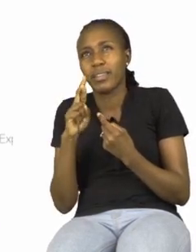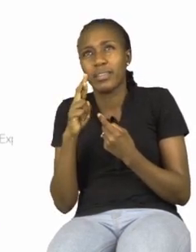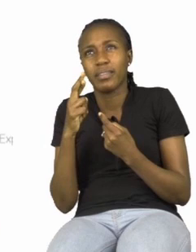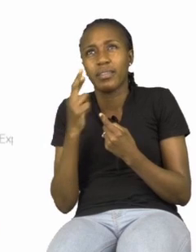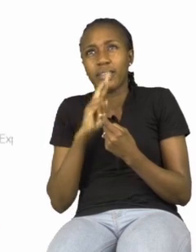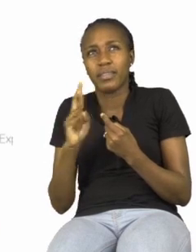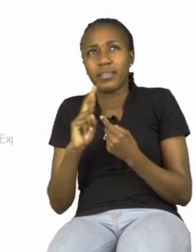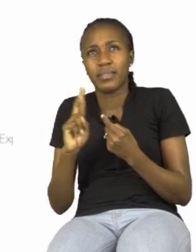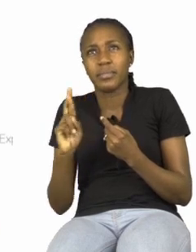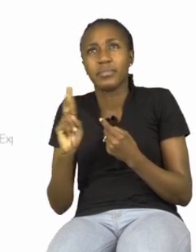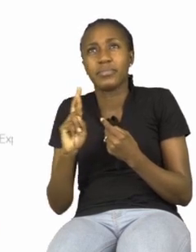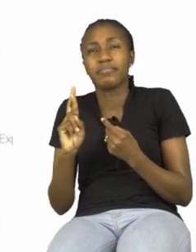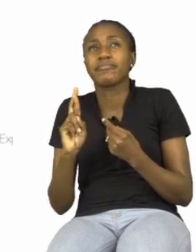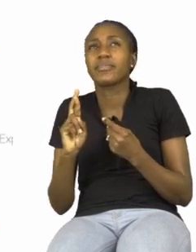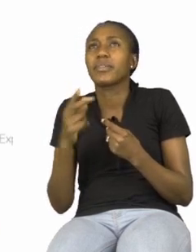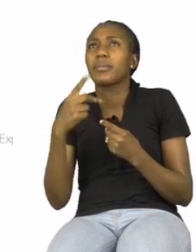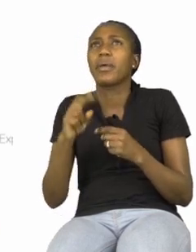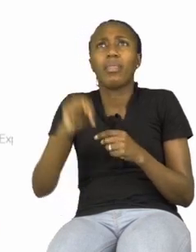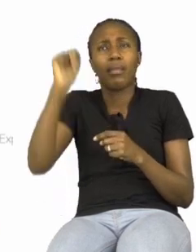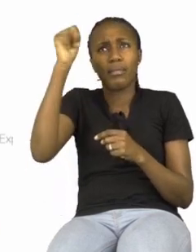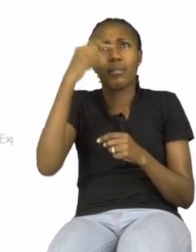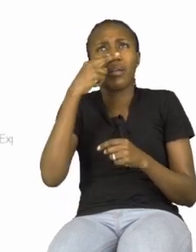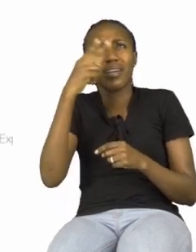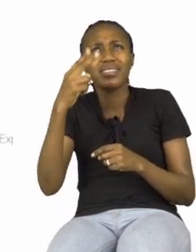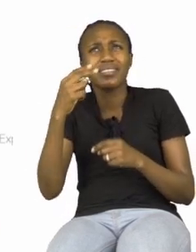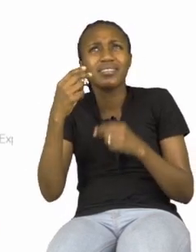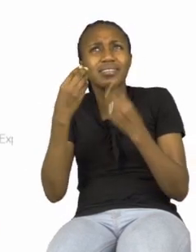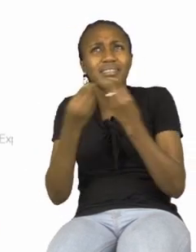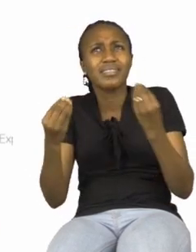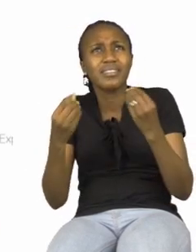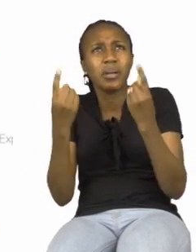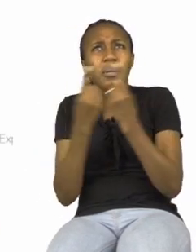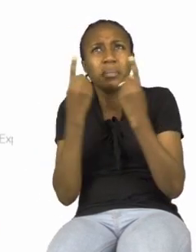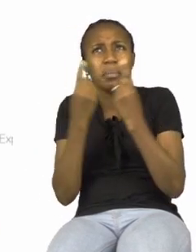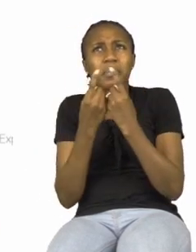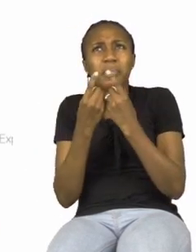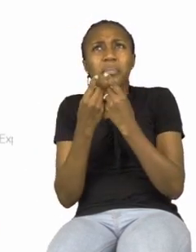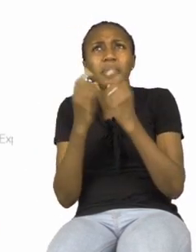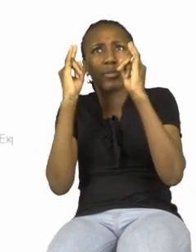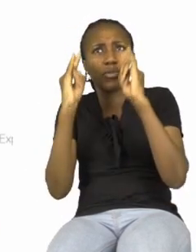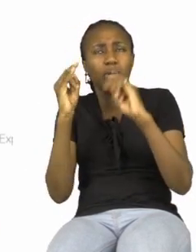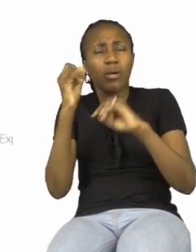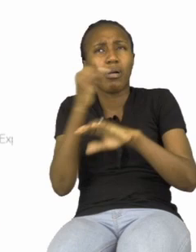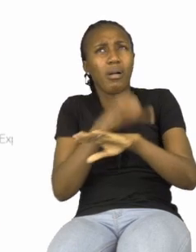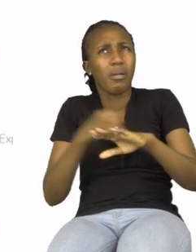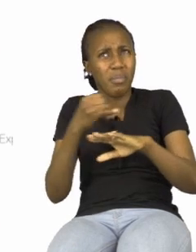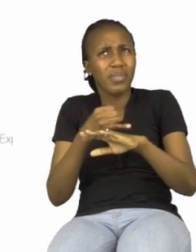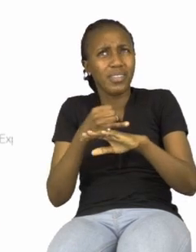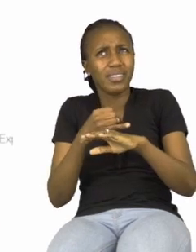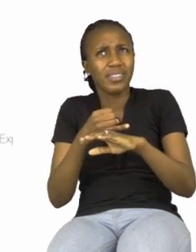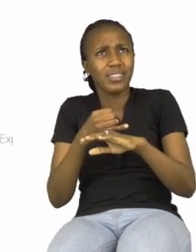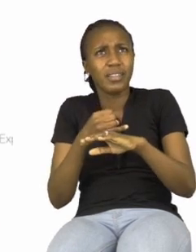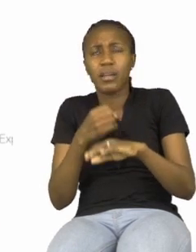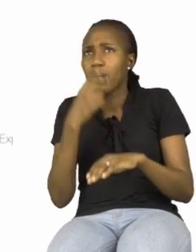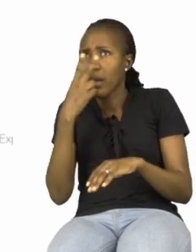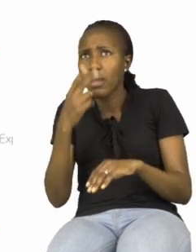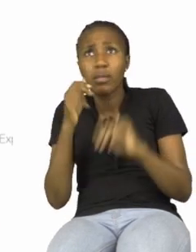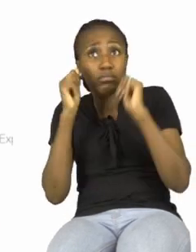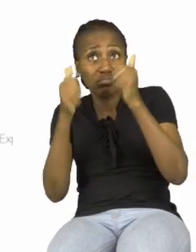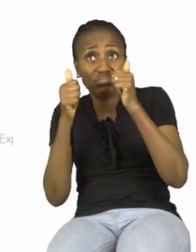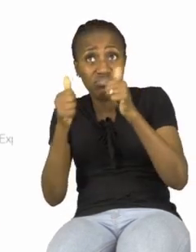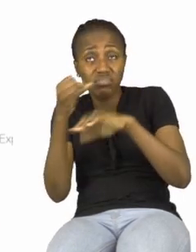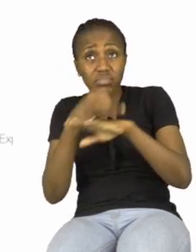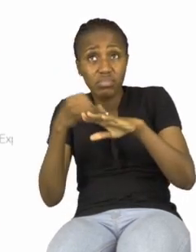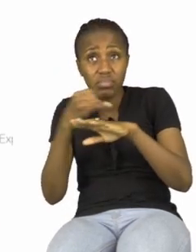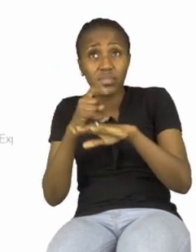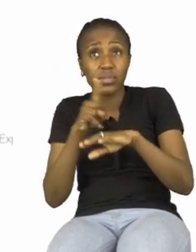gravel. And in the north, when I see the kids play on these soccer fields in the dust, now that's actually ideal for hockey. Because you've got